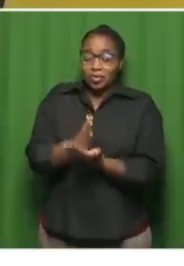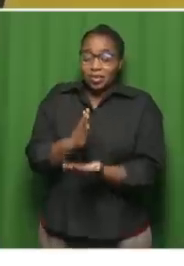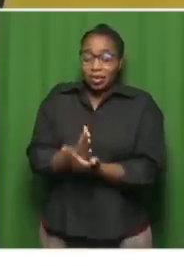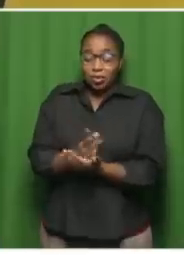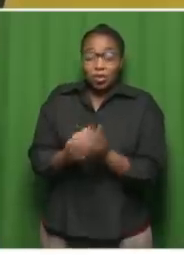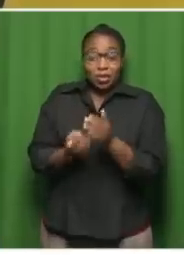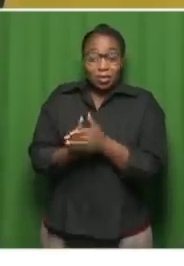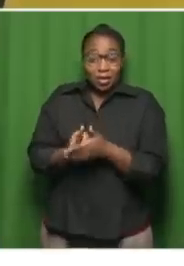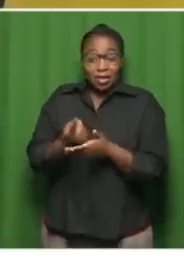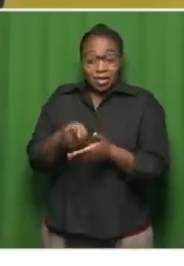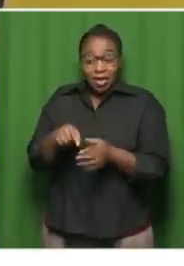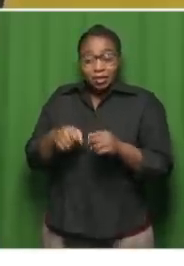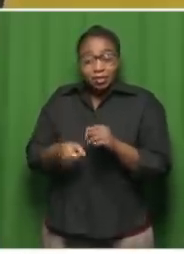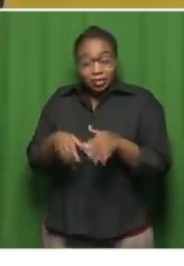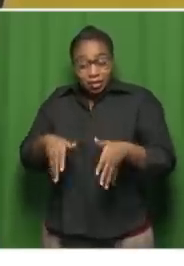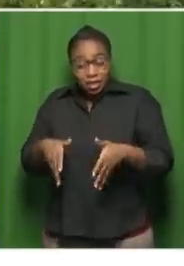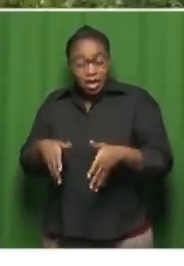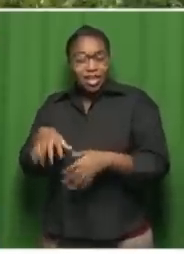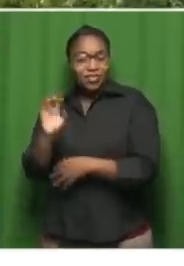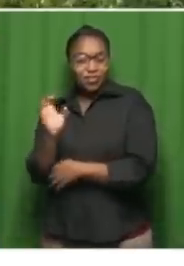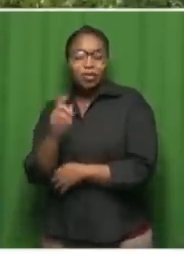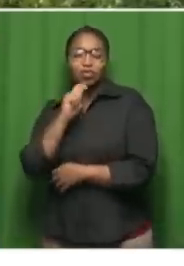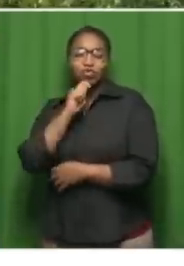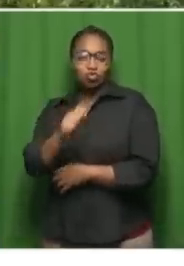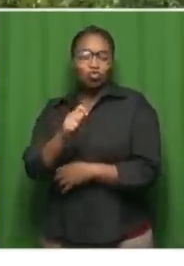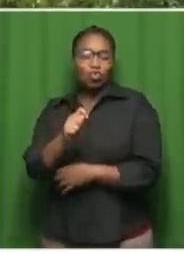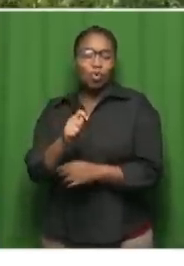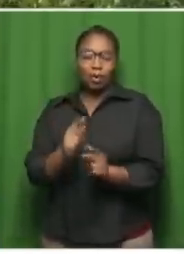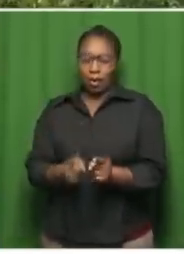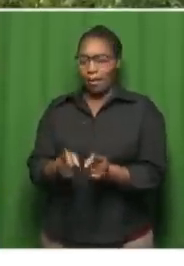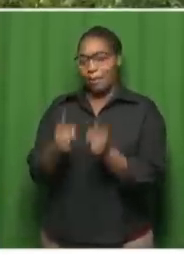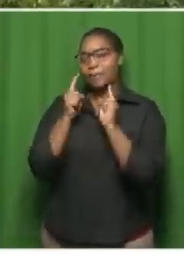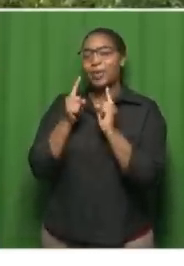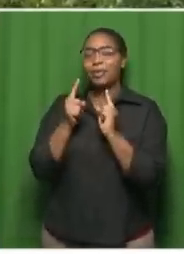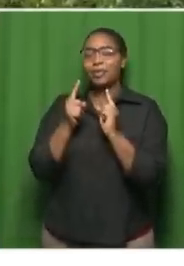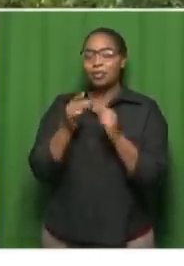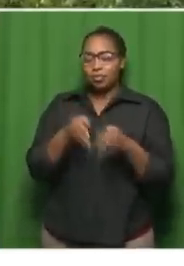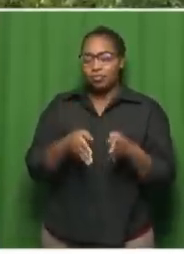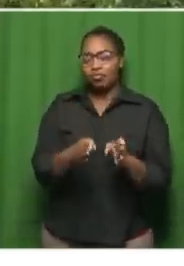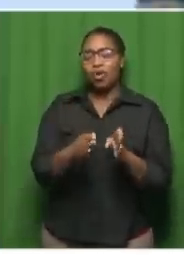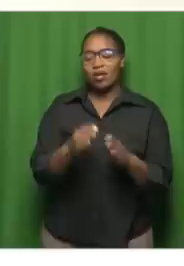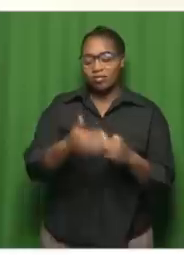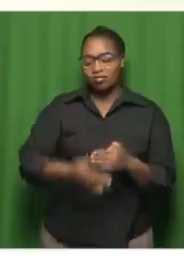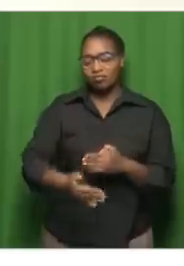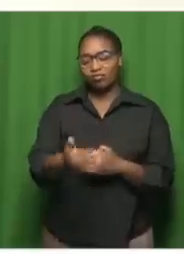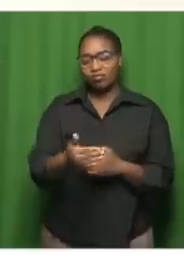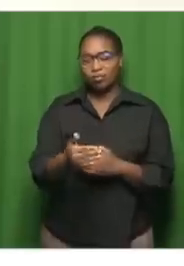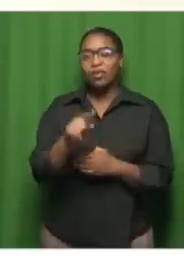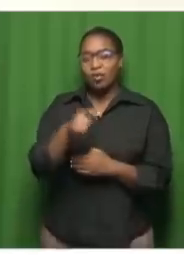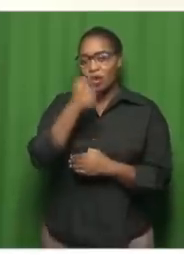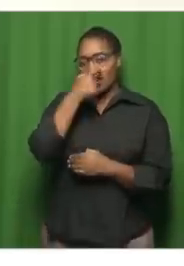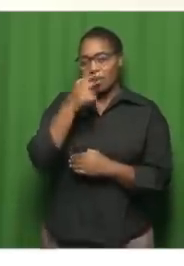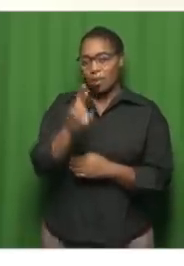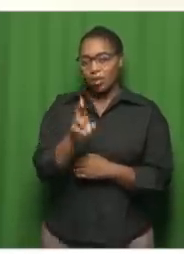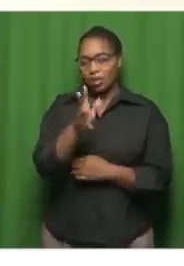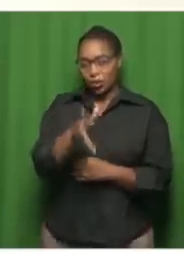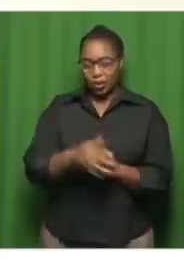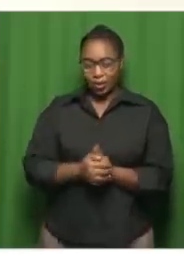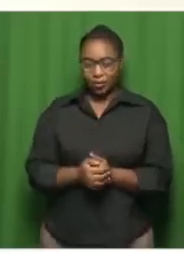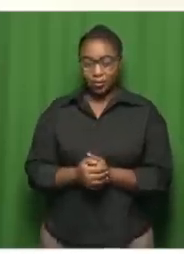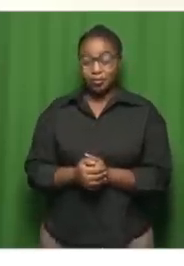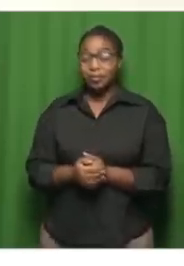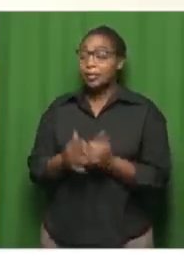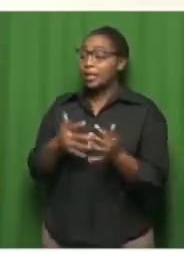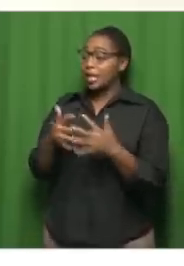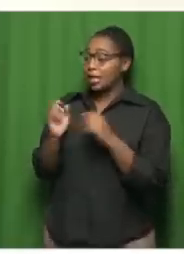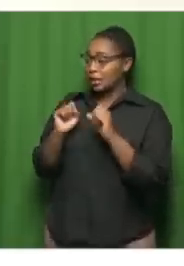it is going to be a slippery slope for Ramaphosa going forward. Yeah. I mean, any surprises that we should expect?